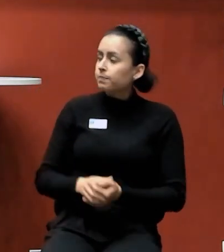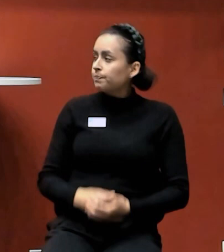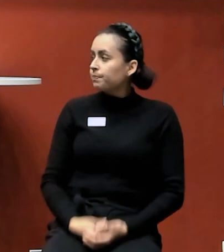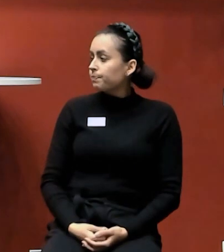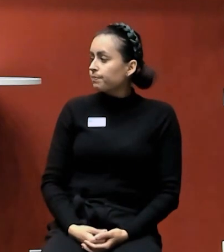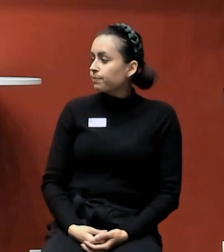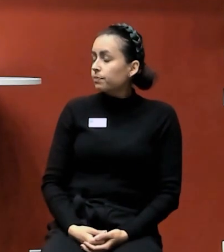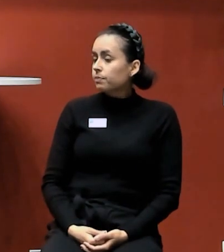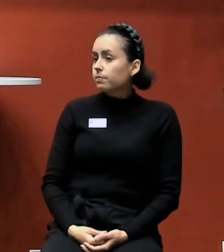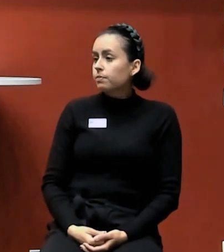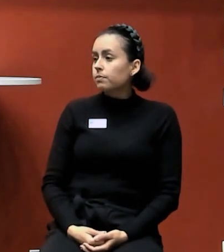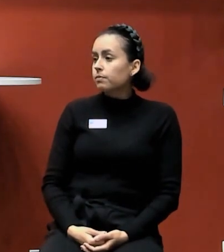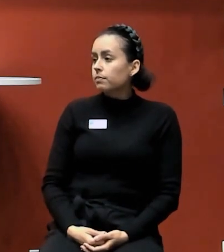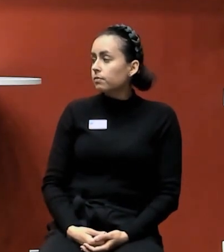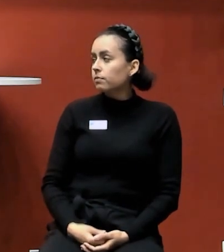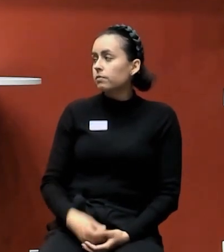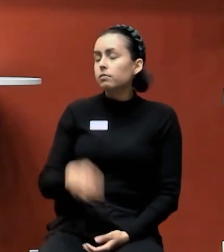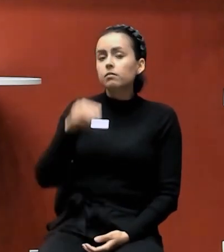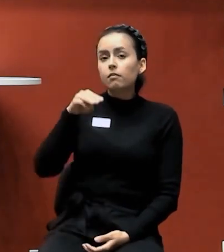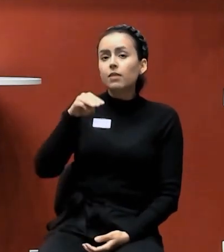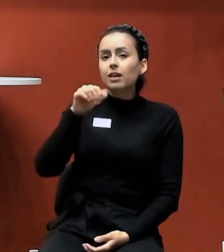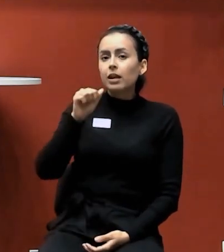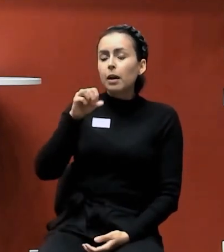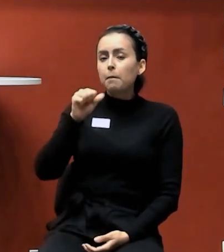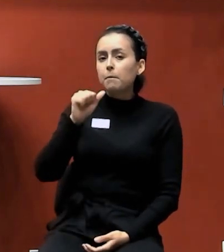Well, I think it's a,